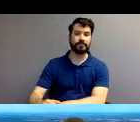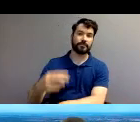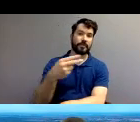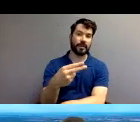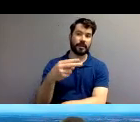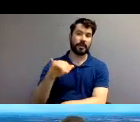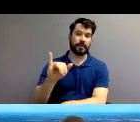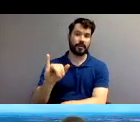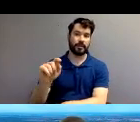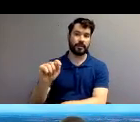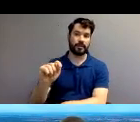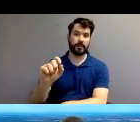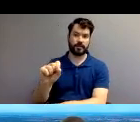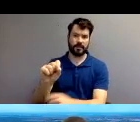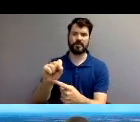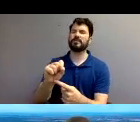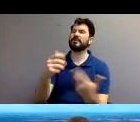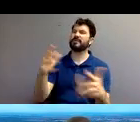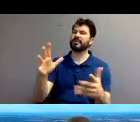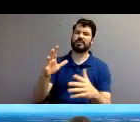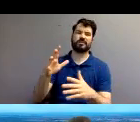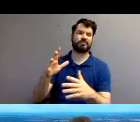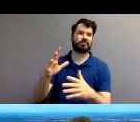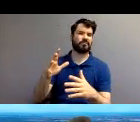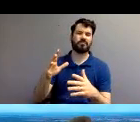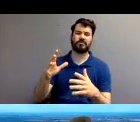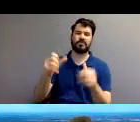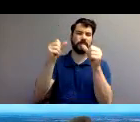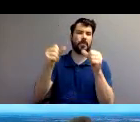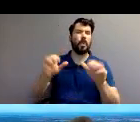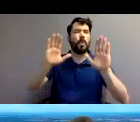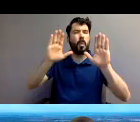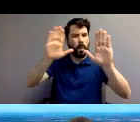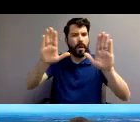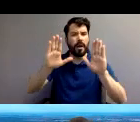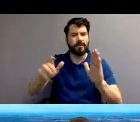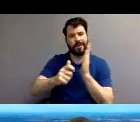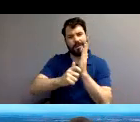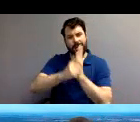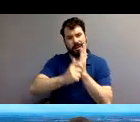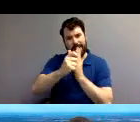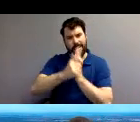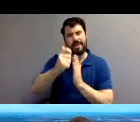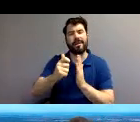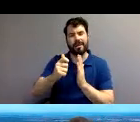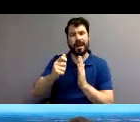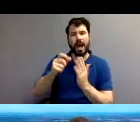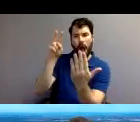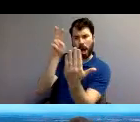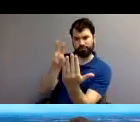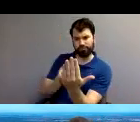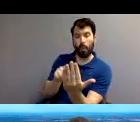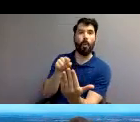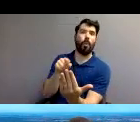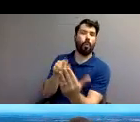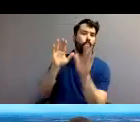really excellent tech guide for working remotely. And that guide will continue to be updated. And I encourage you to work within